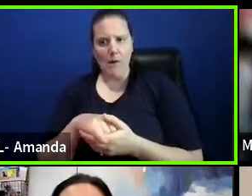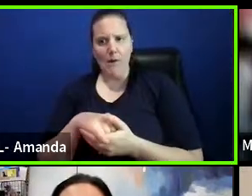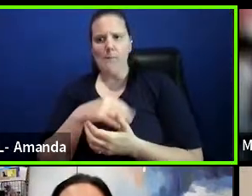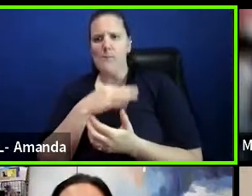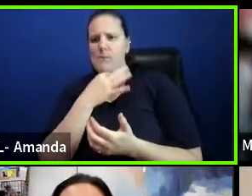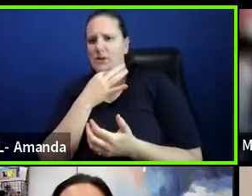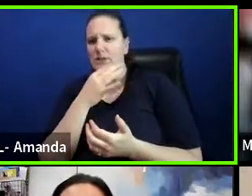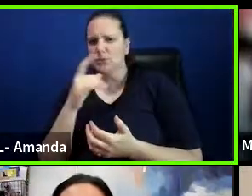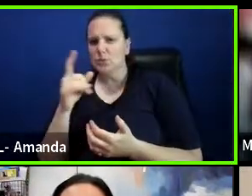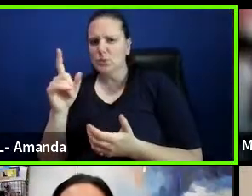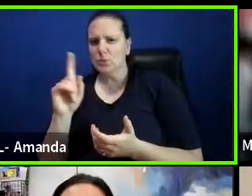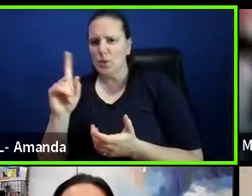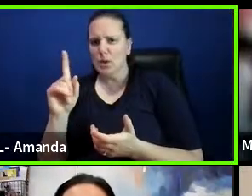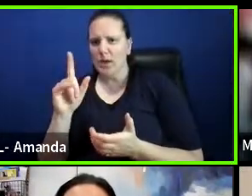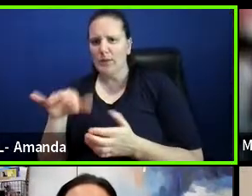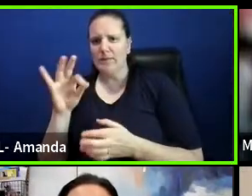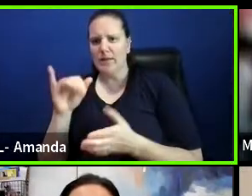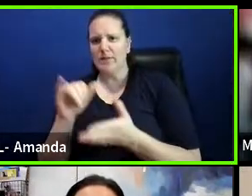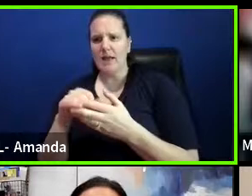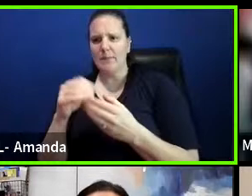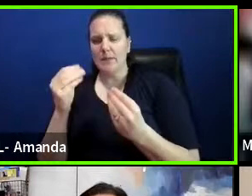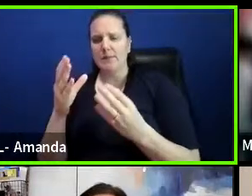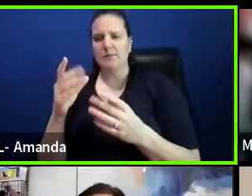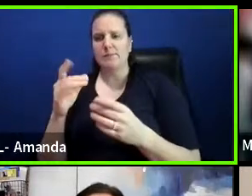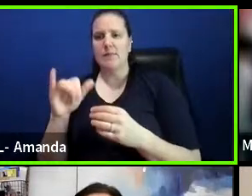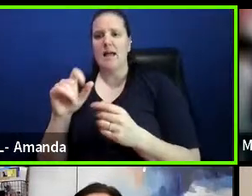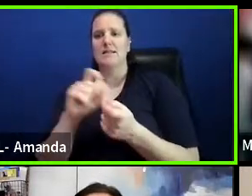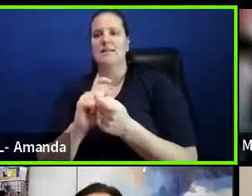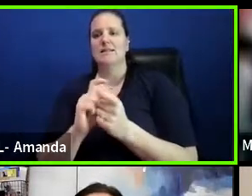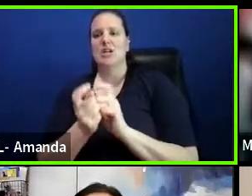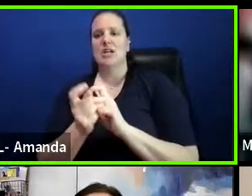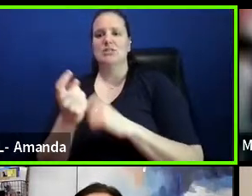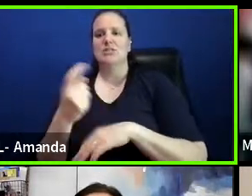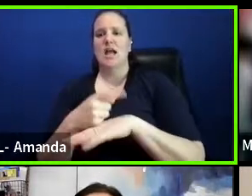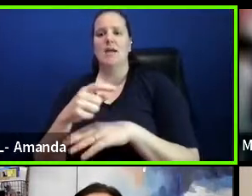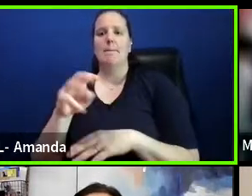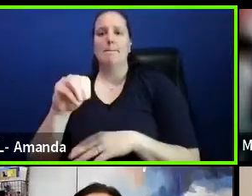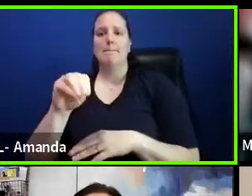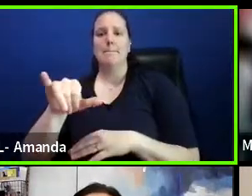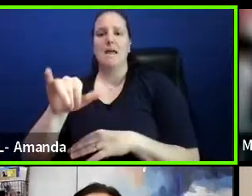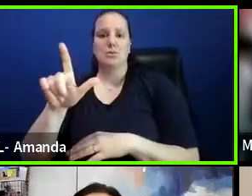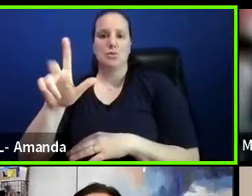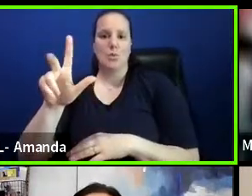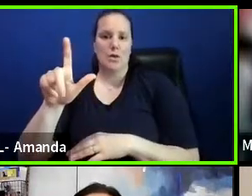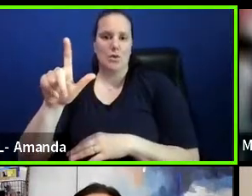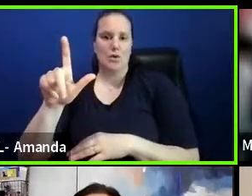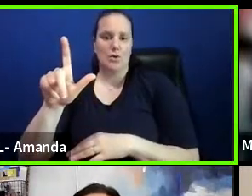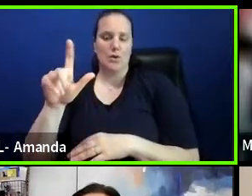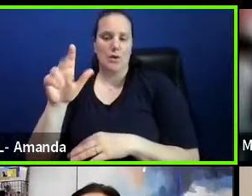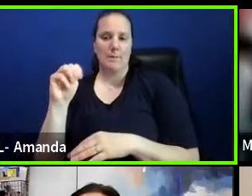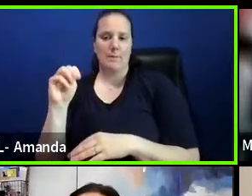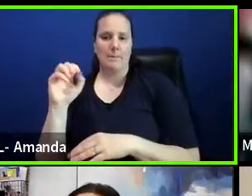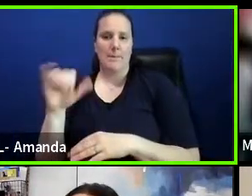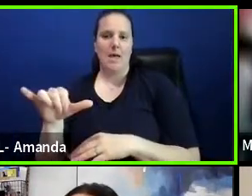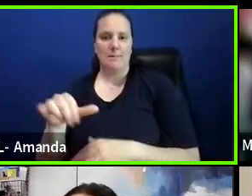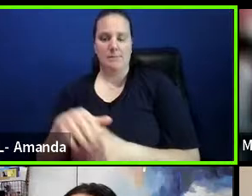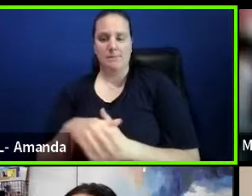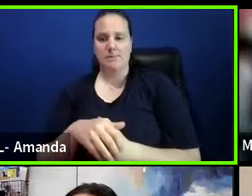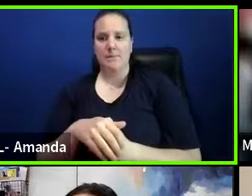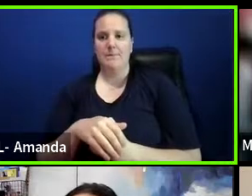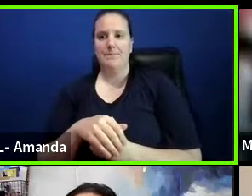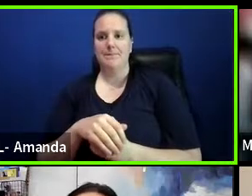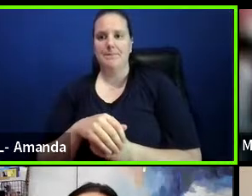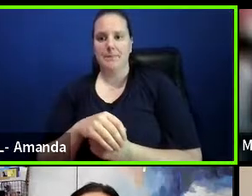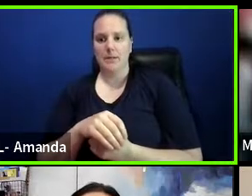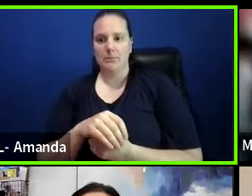like, where do we find that info? That date is actually the 23rd of May. Okay. So